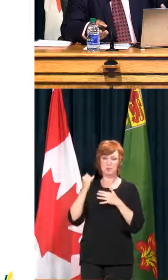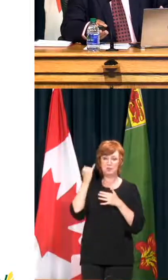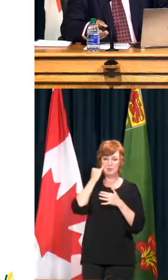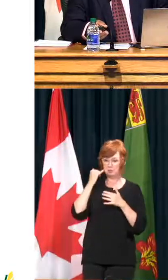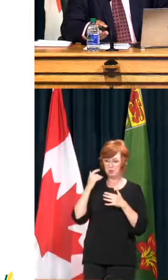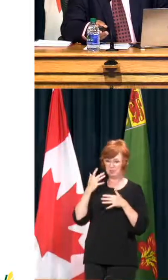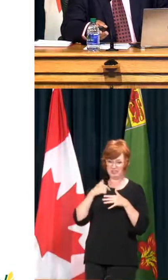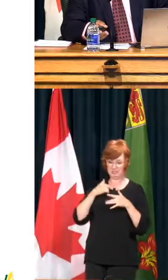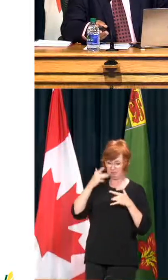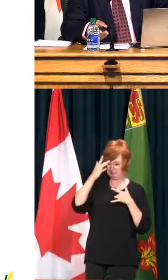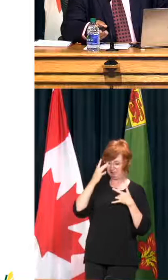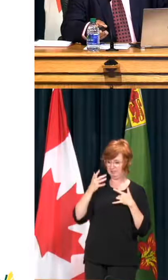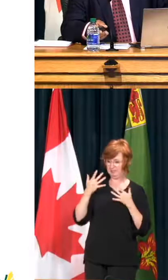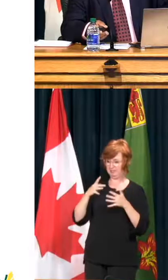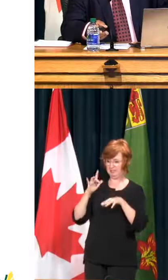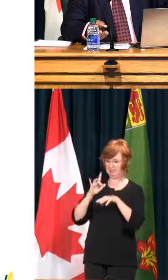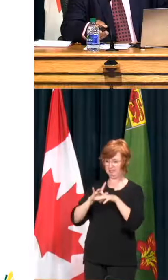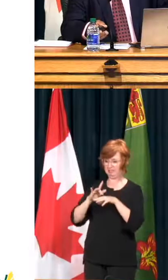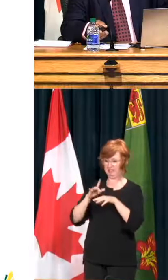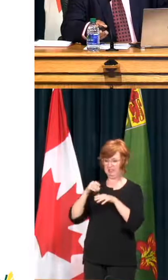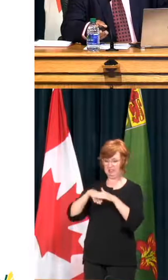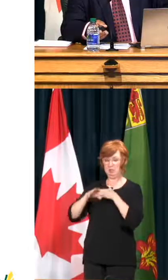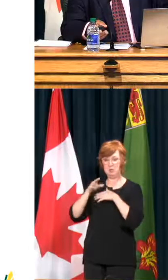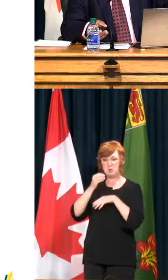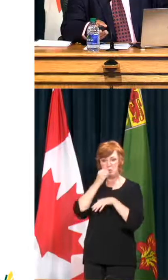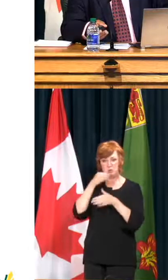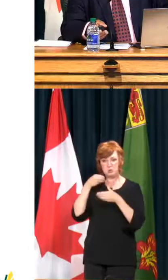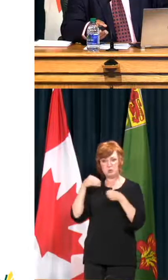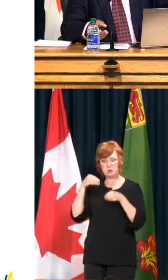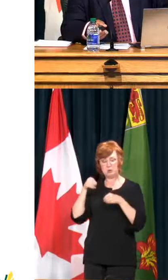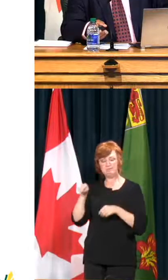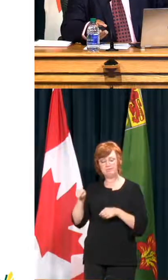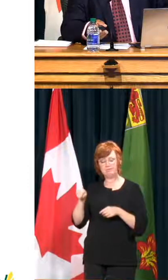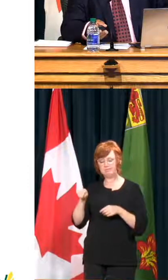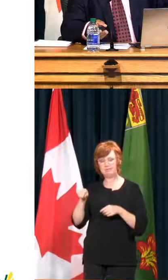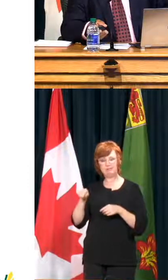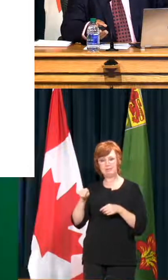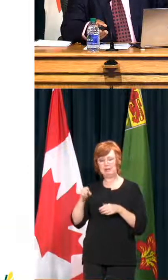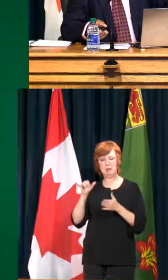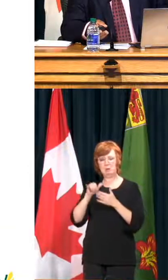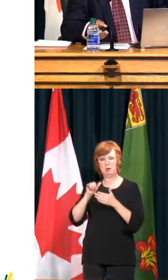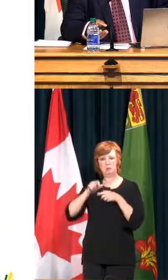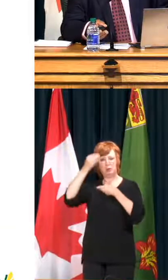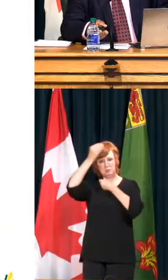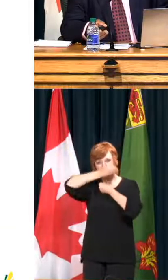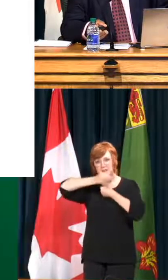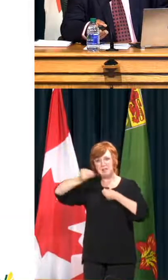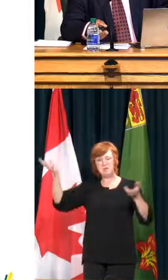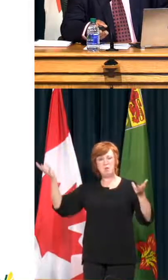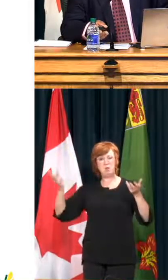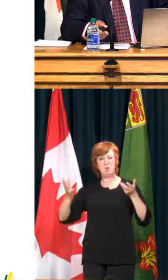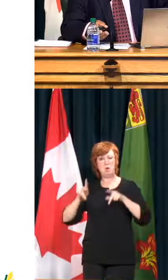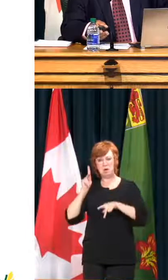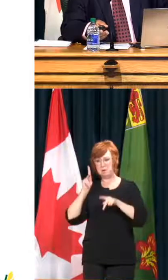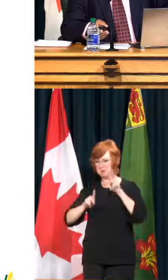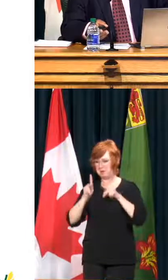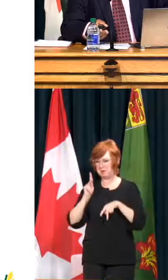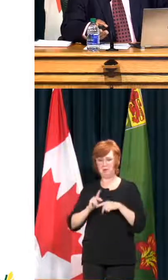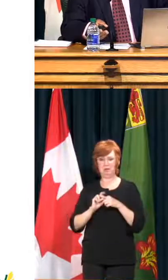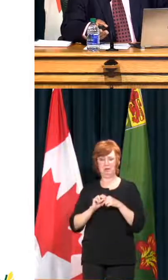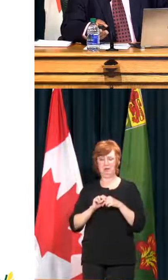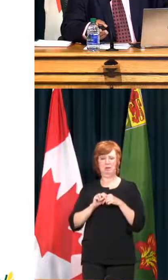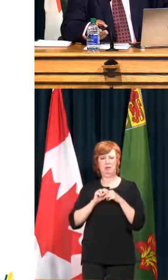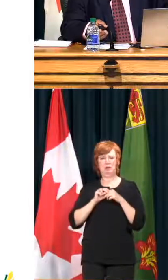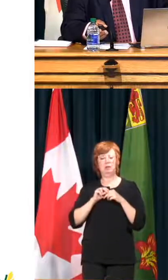some restaurants where there isn't a list of all people who had made reservations with a phone number. So again, I think we just need to